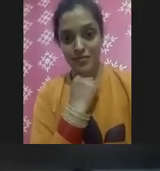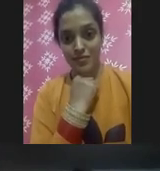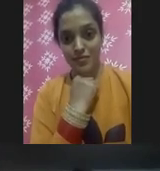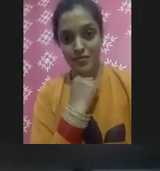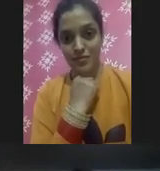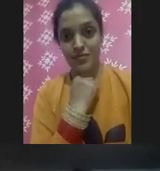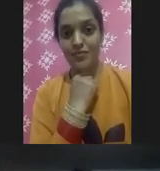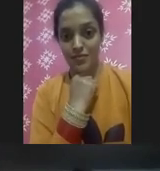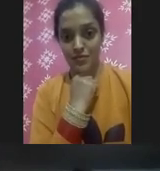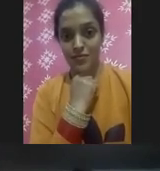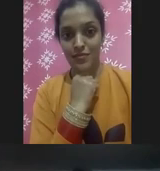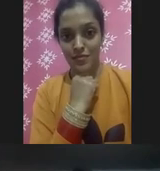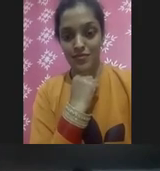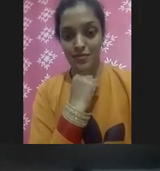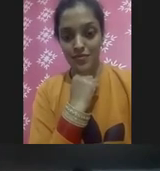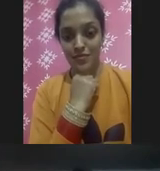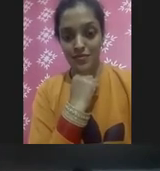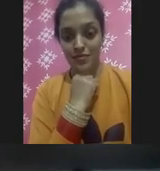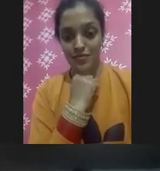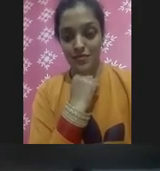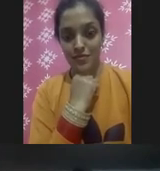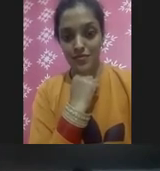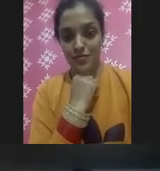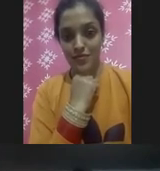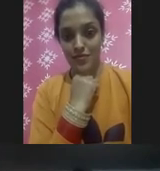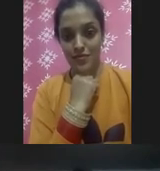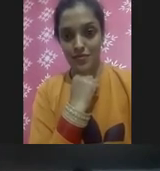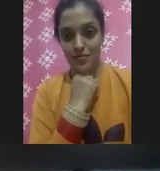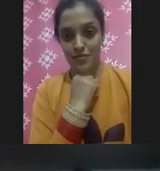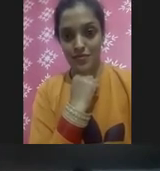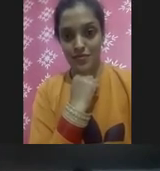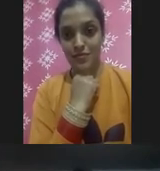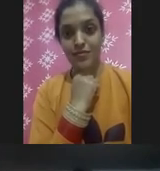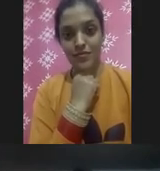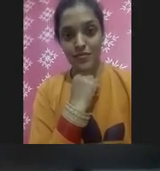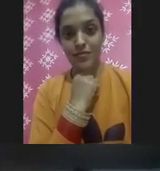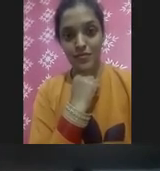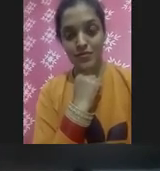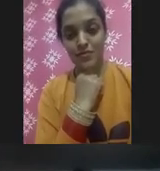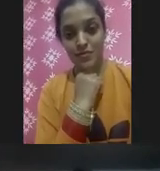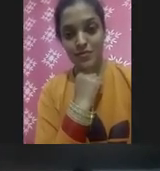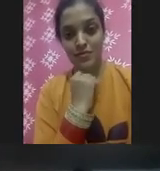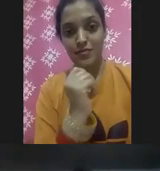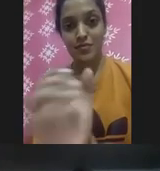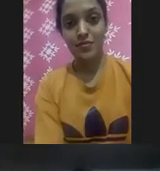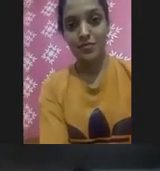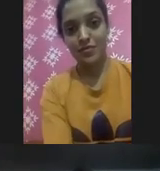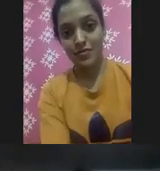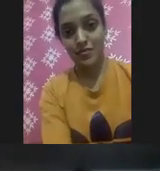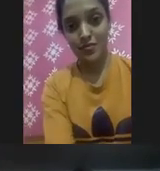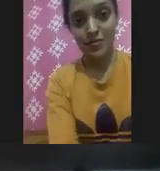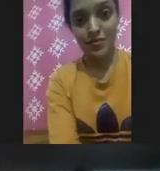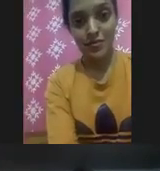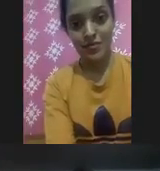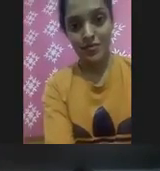November, the entry into force is foreseen for the 19th of November. And let's say that I think